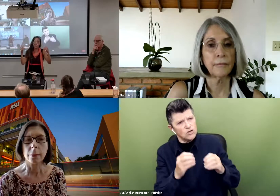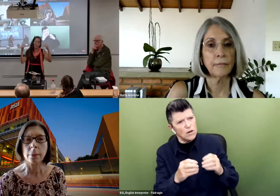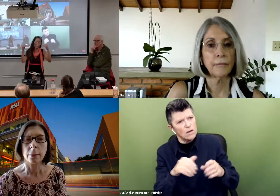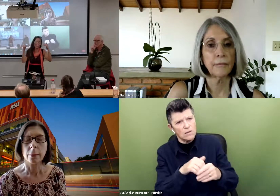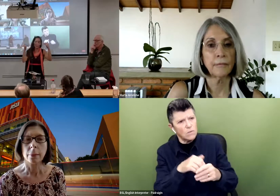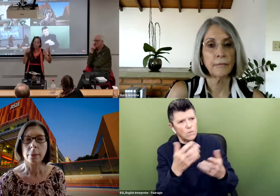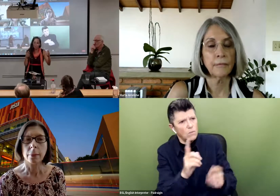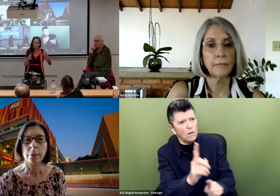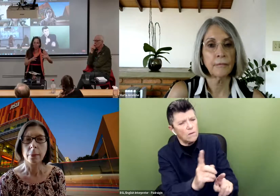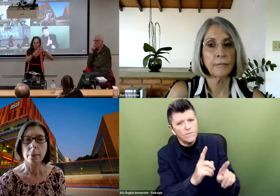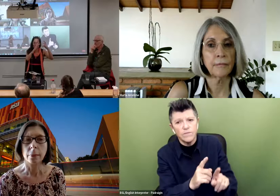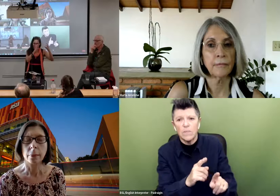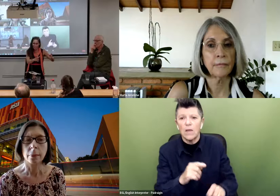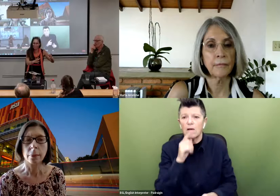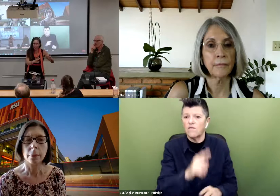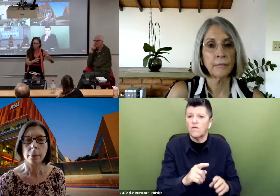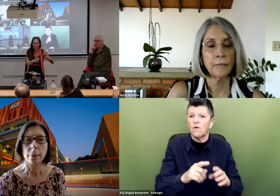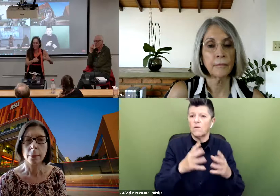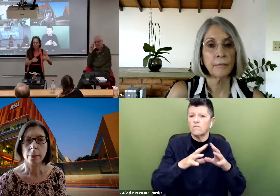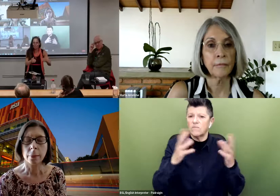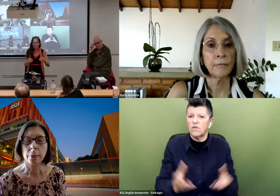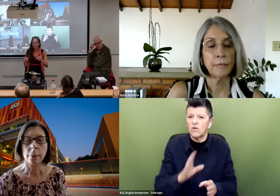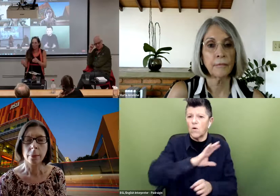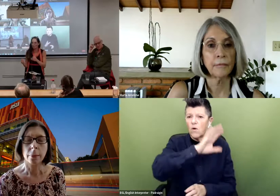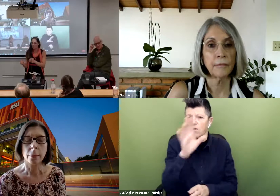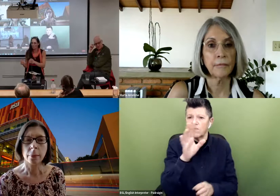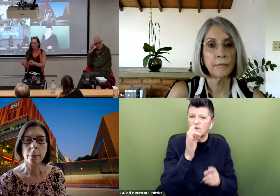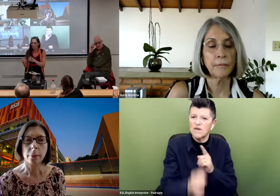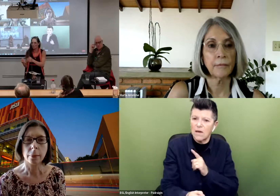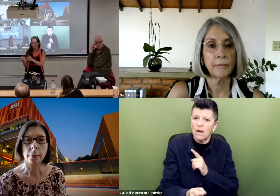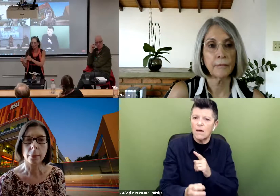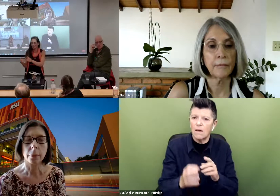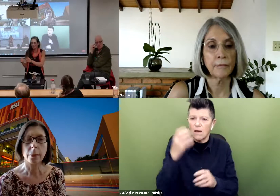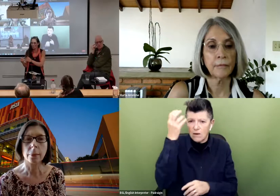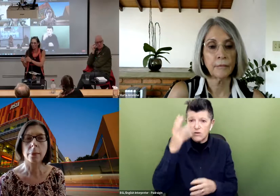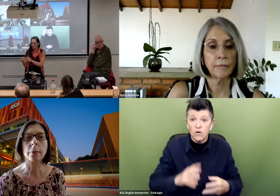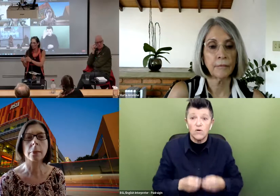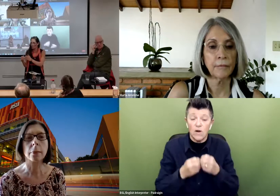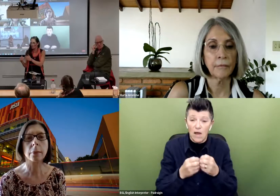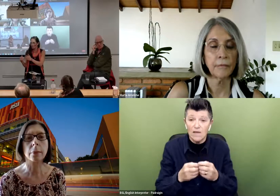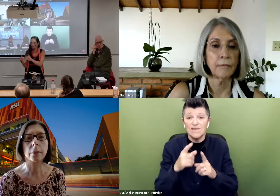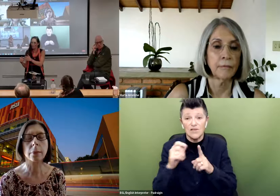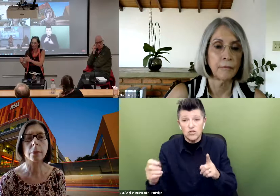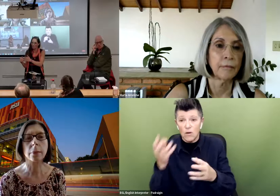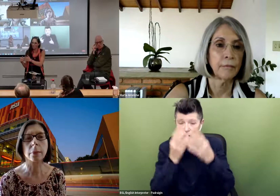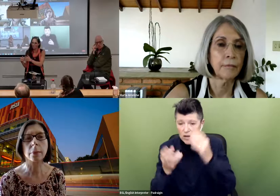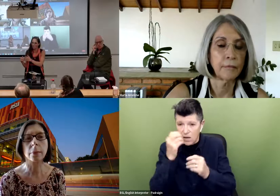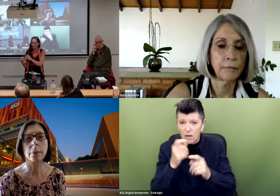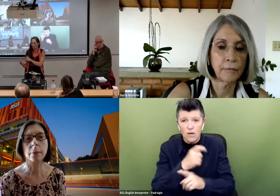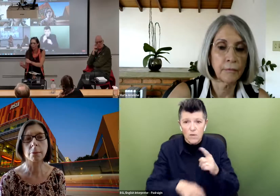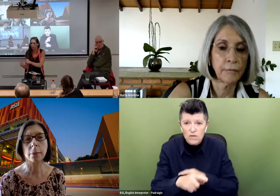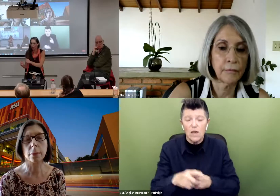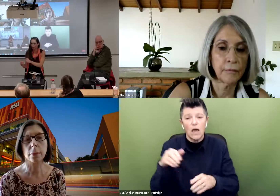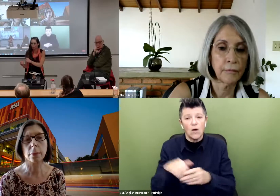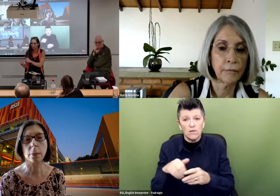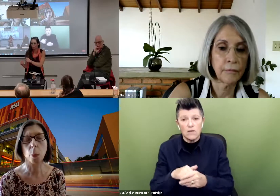tech companies from the global north, from certain particular countries that go and create digital learning communities with digital learning content in